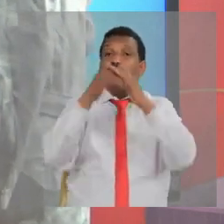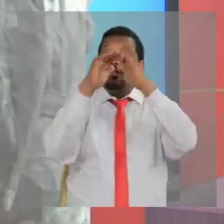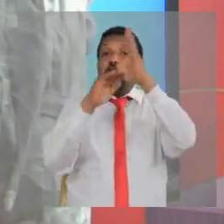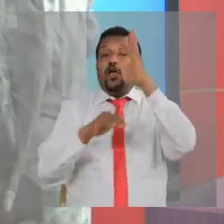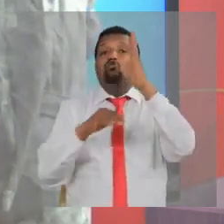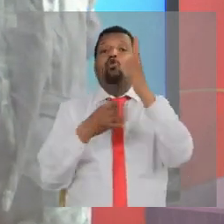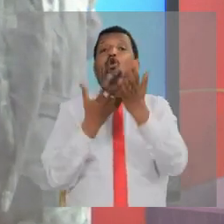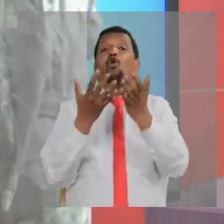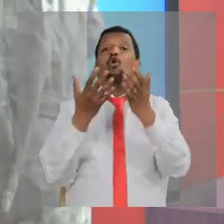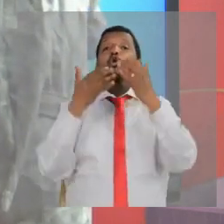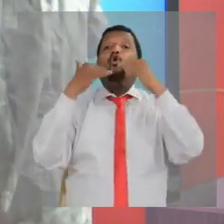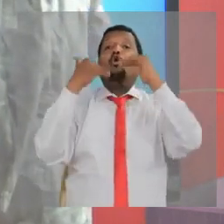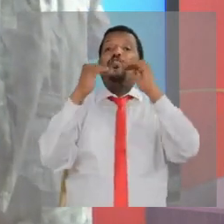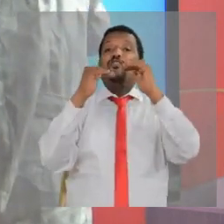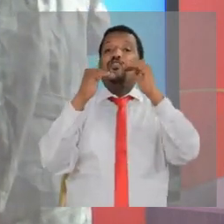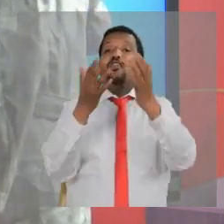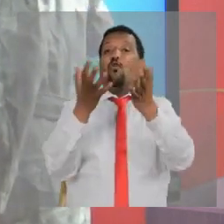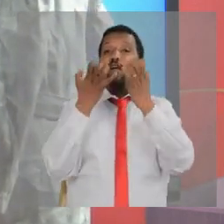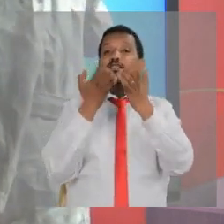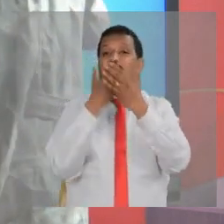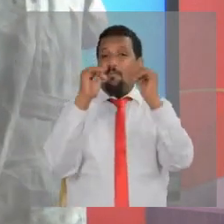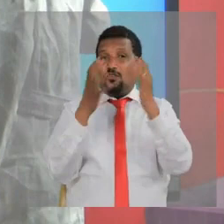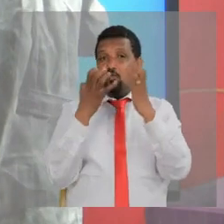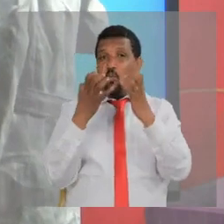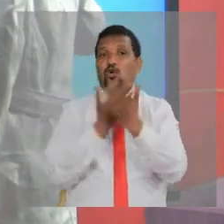for a commodity will increase.